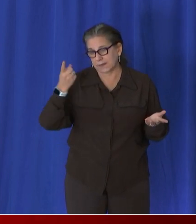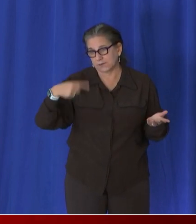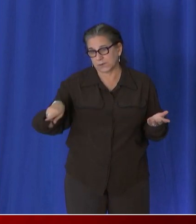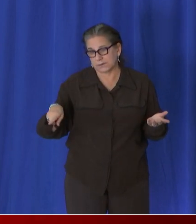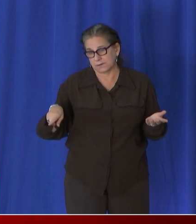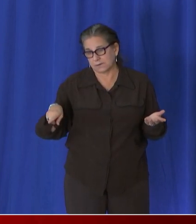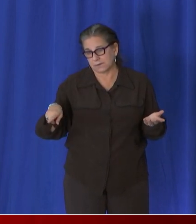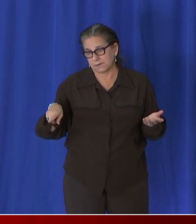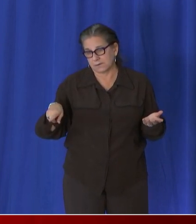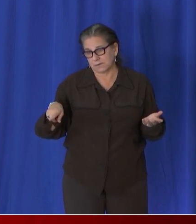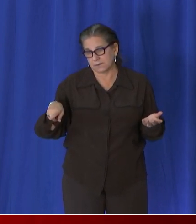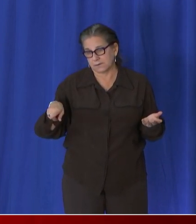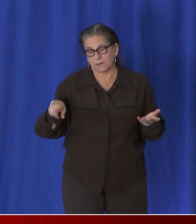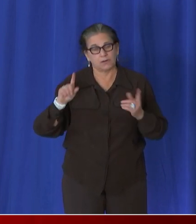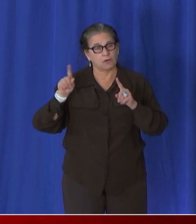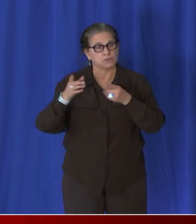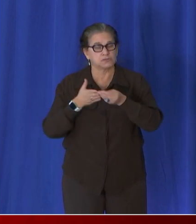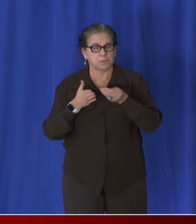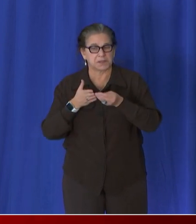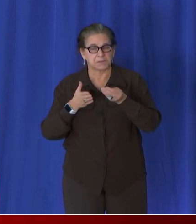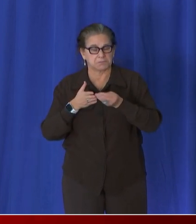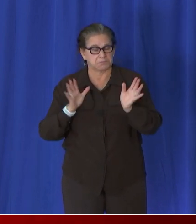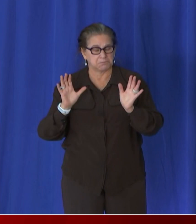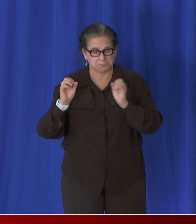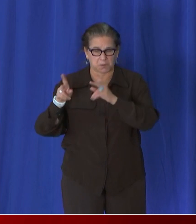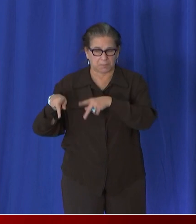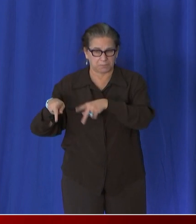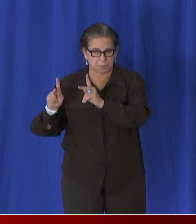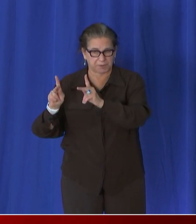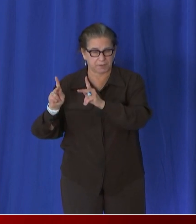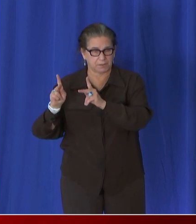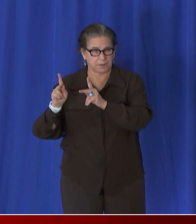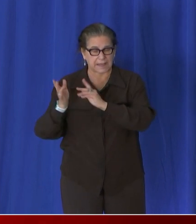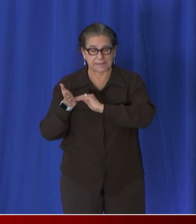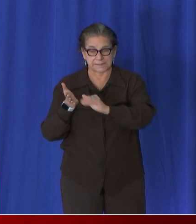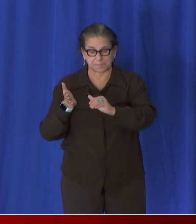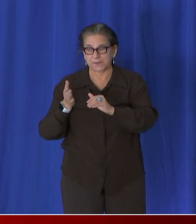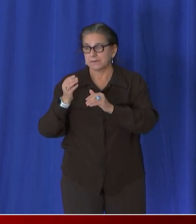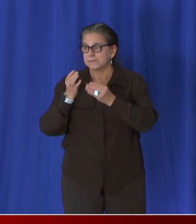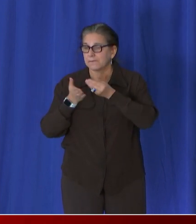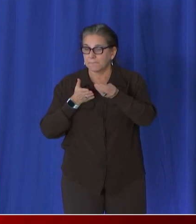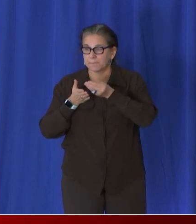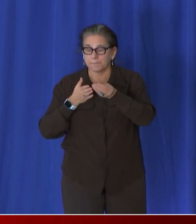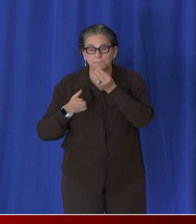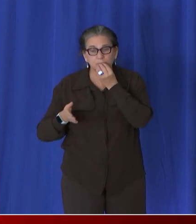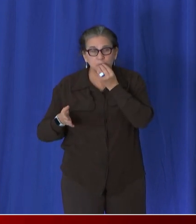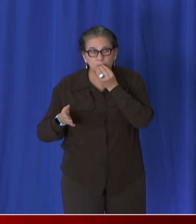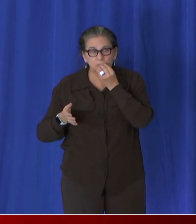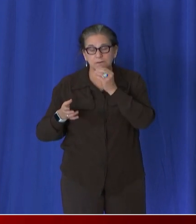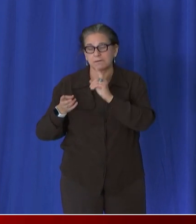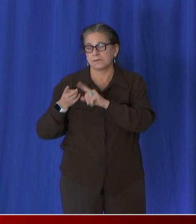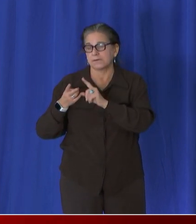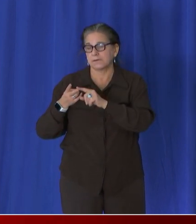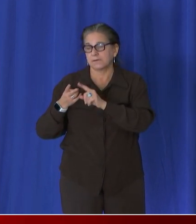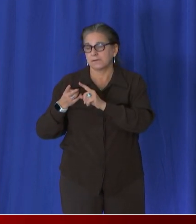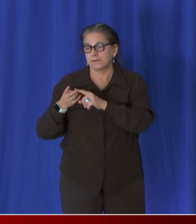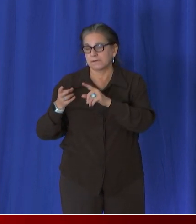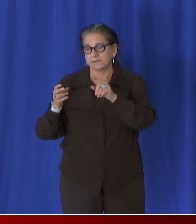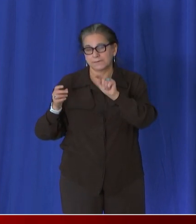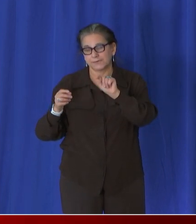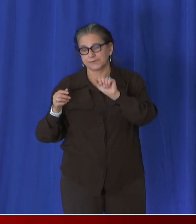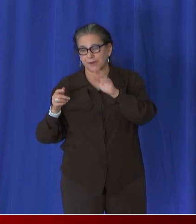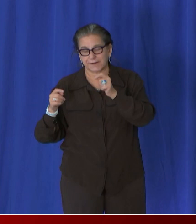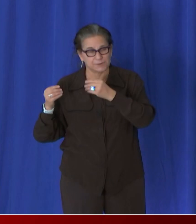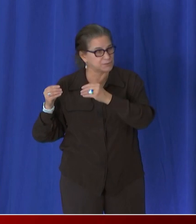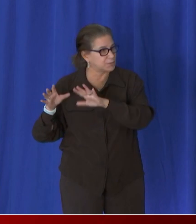people go to gather and congregate. The places that we have listed here on this slide are the places that we, or the categories where we'd say